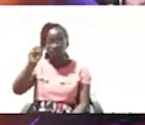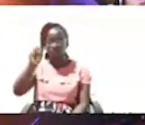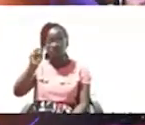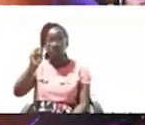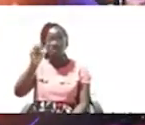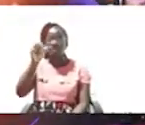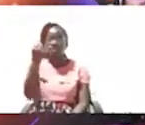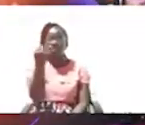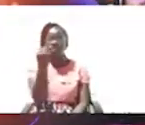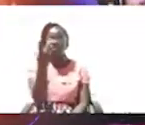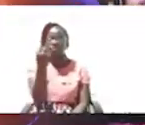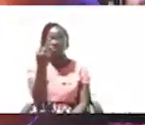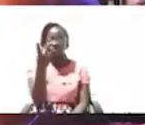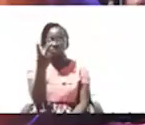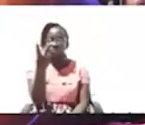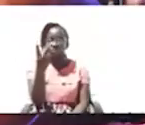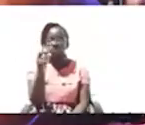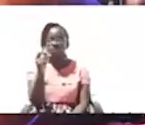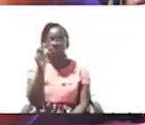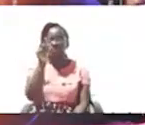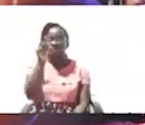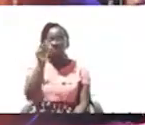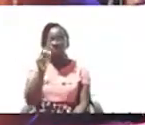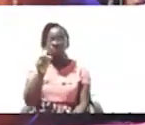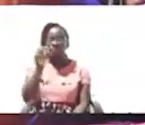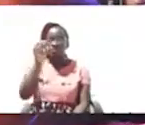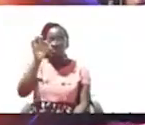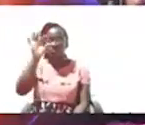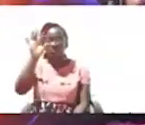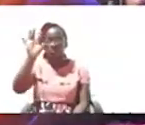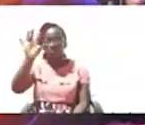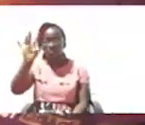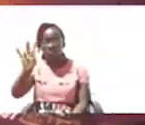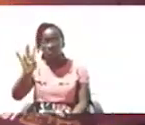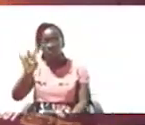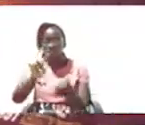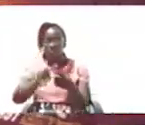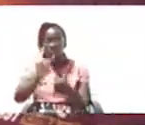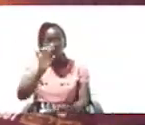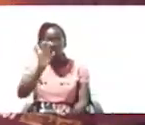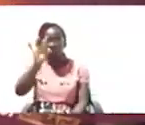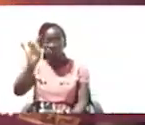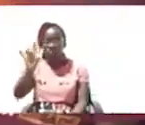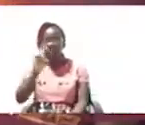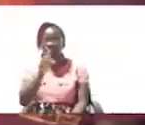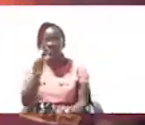Christ. Otisandra. The same yesterday. Otisandra. And today. Otisada.